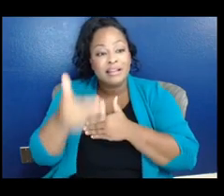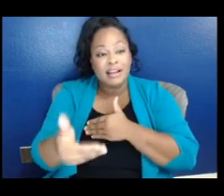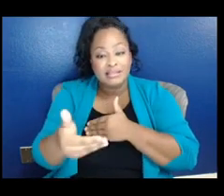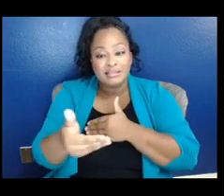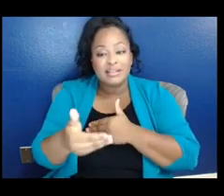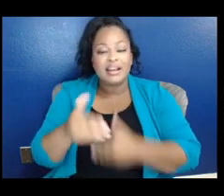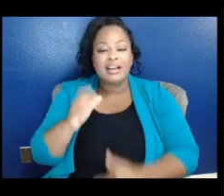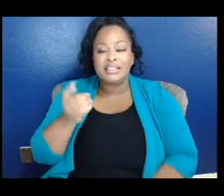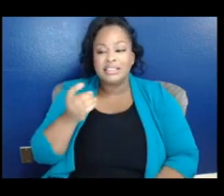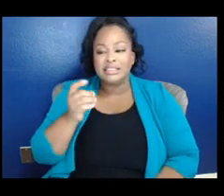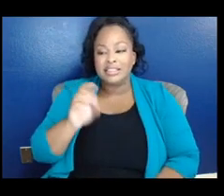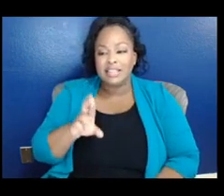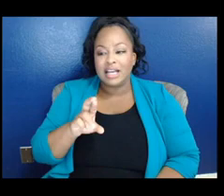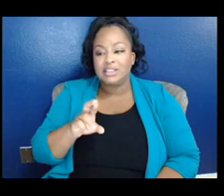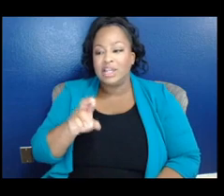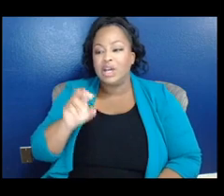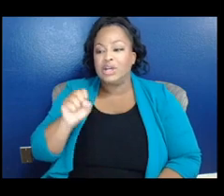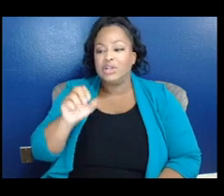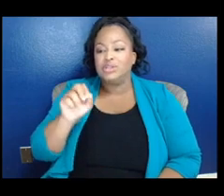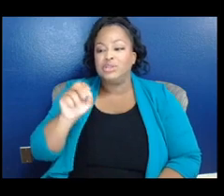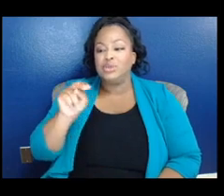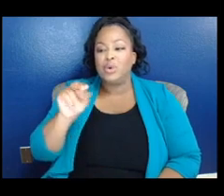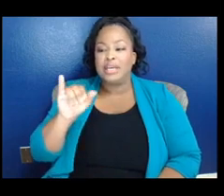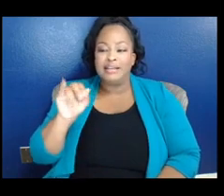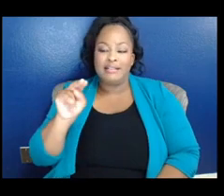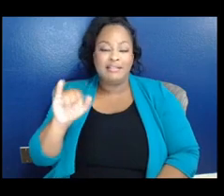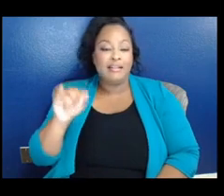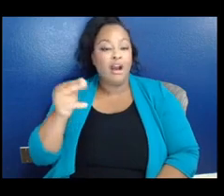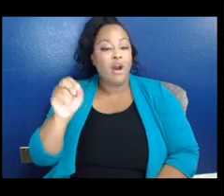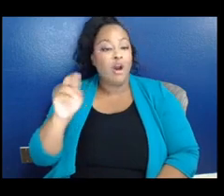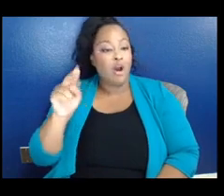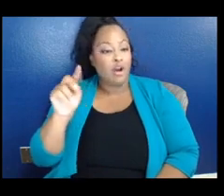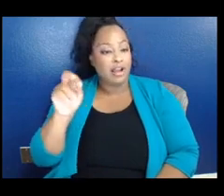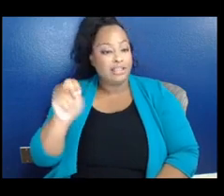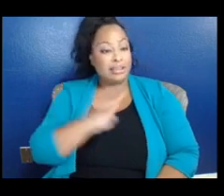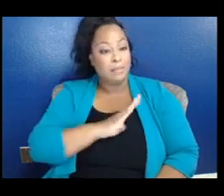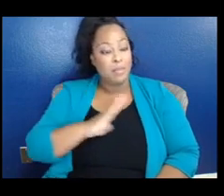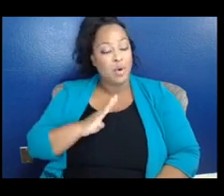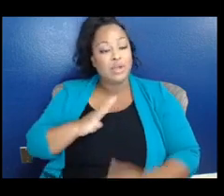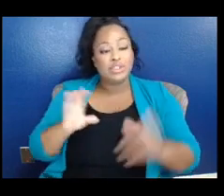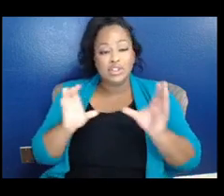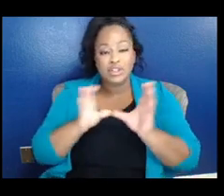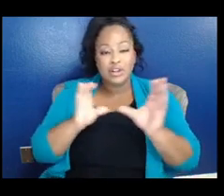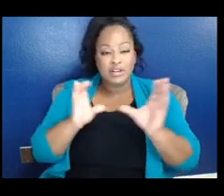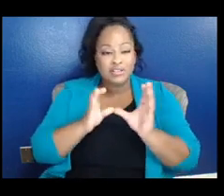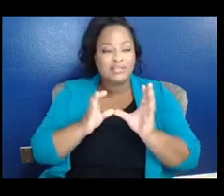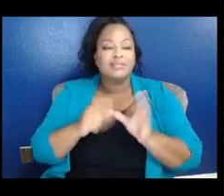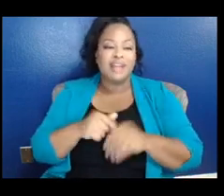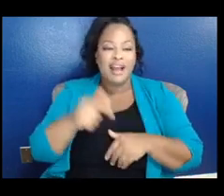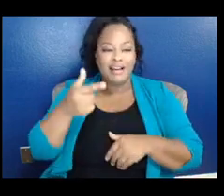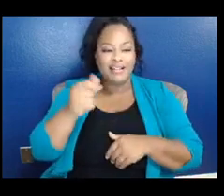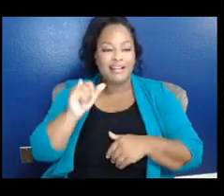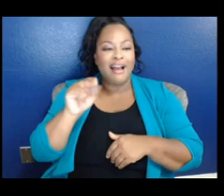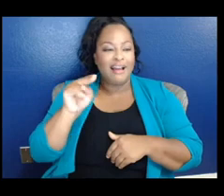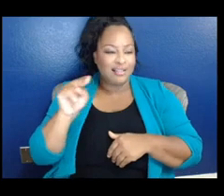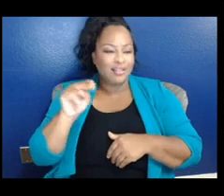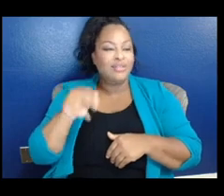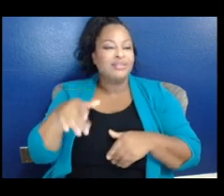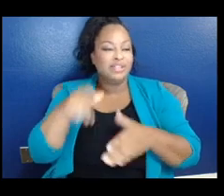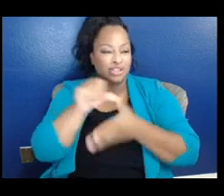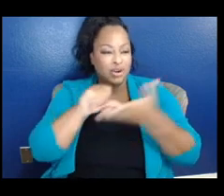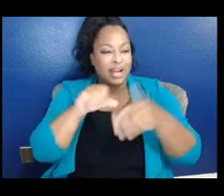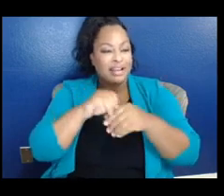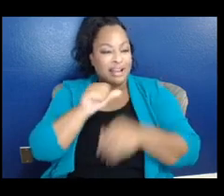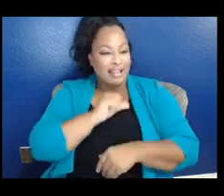Next up on our panelist is Dr. Soyini Hawkins. Dr. Hawkins is a board-certified minimally invasive gynecologic surgeon in